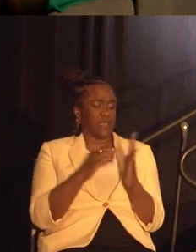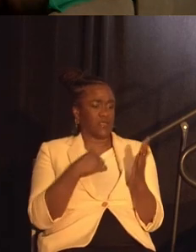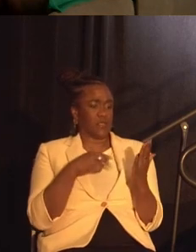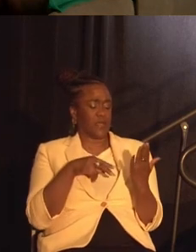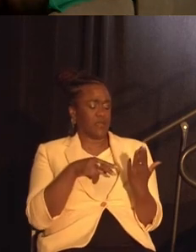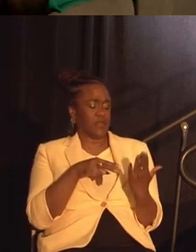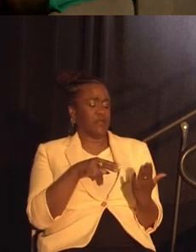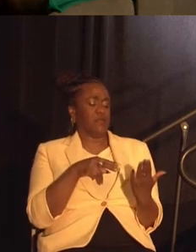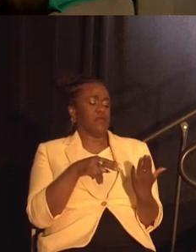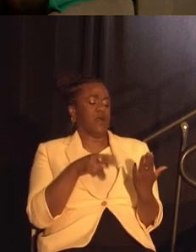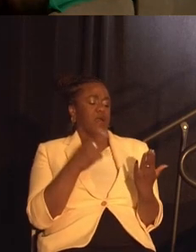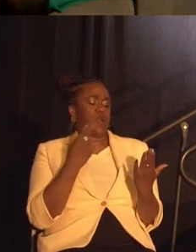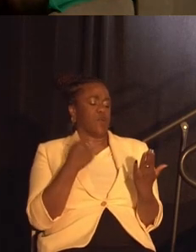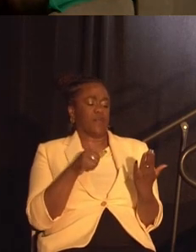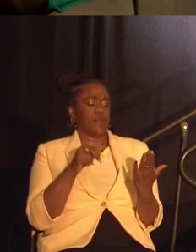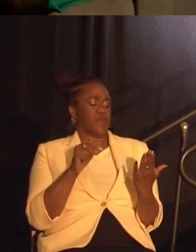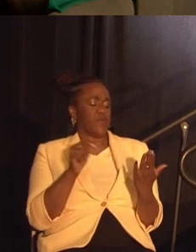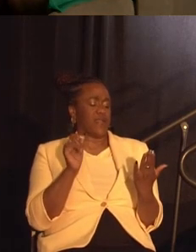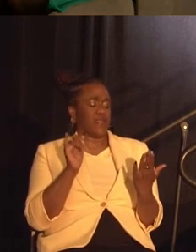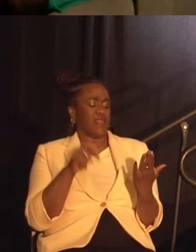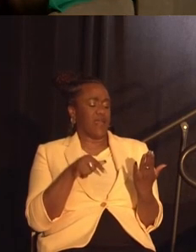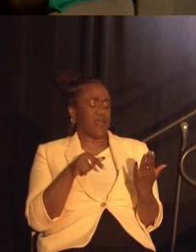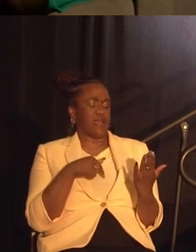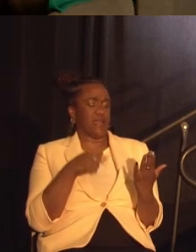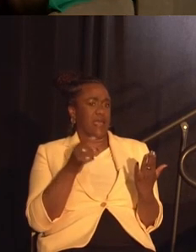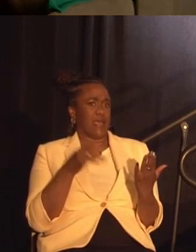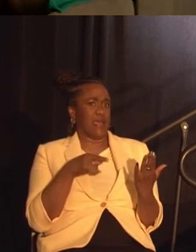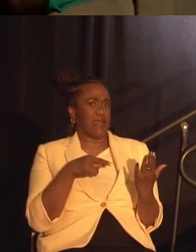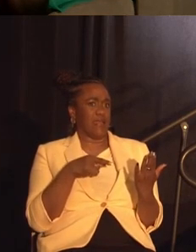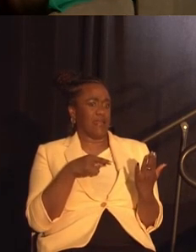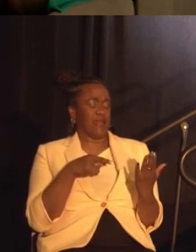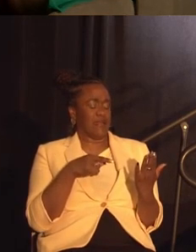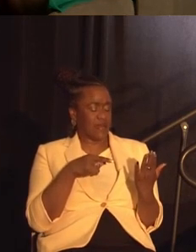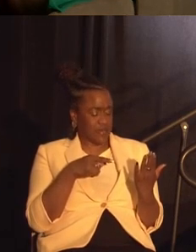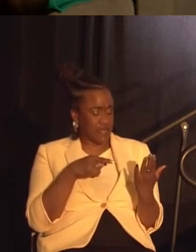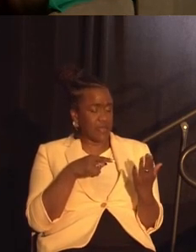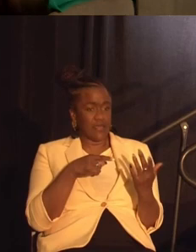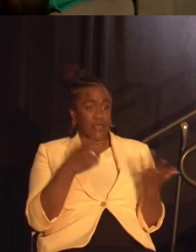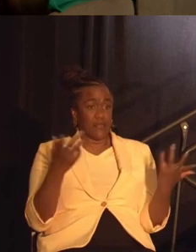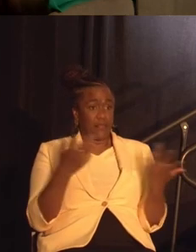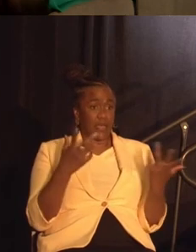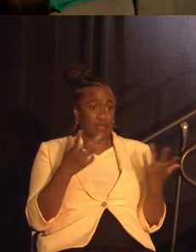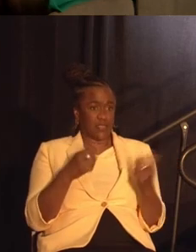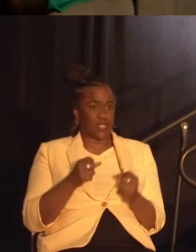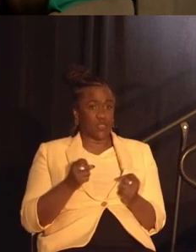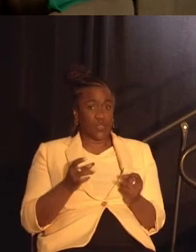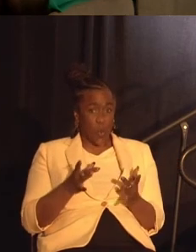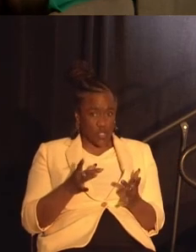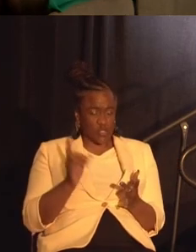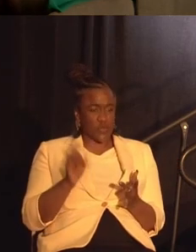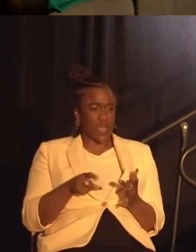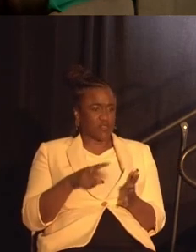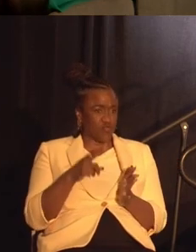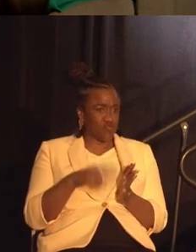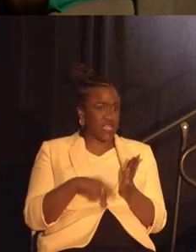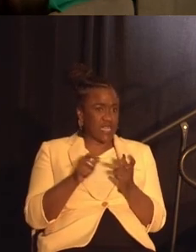don't remember this at all. And I hate it. But it's torture. You have to just read it exactly as it is on the